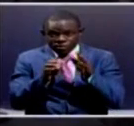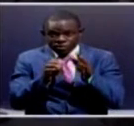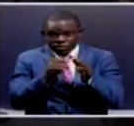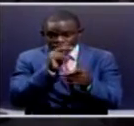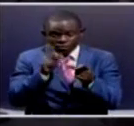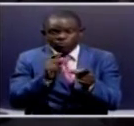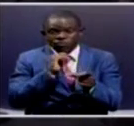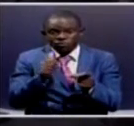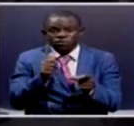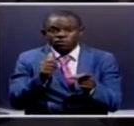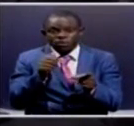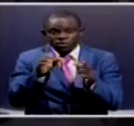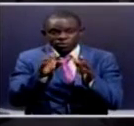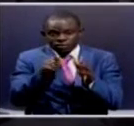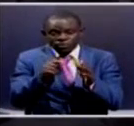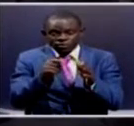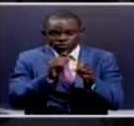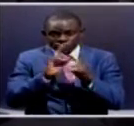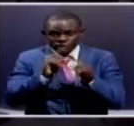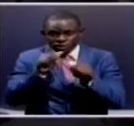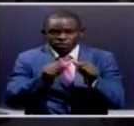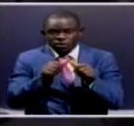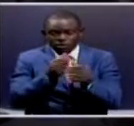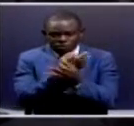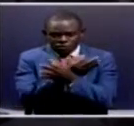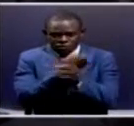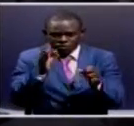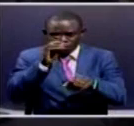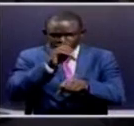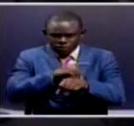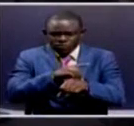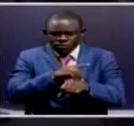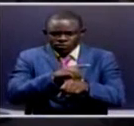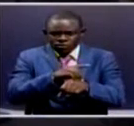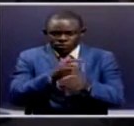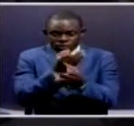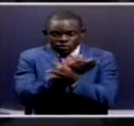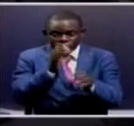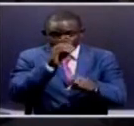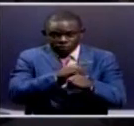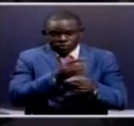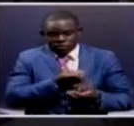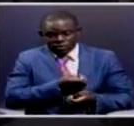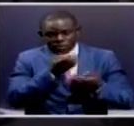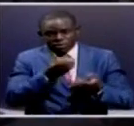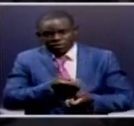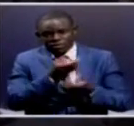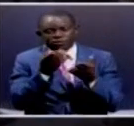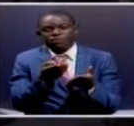expression. The freedom of expression in the Constitution is guaranteed to an individual, not an